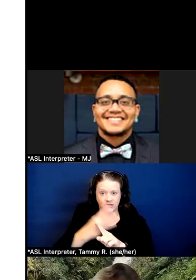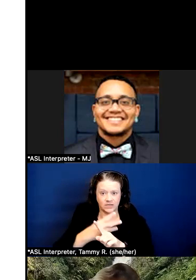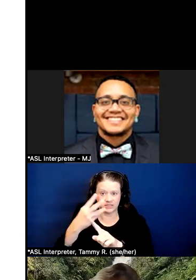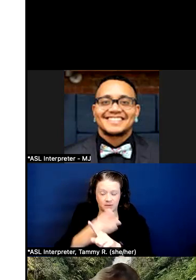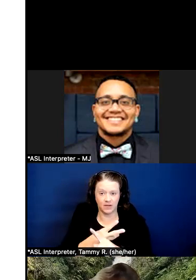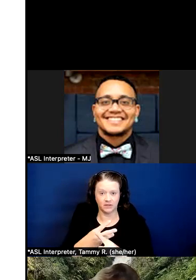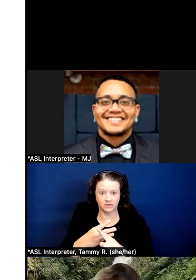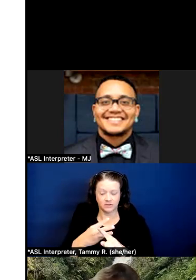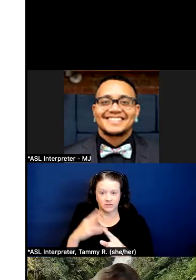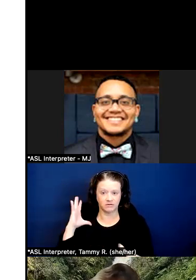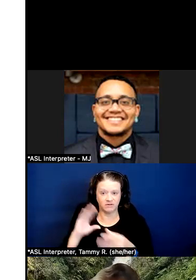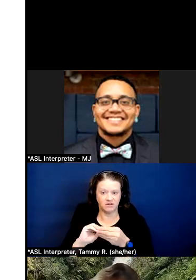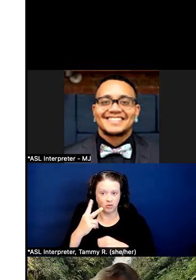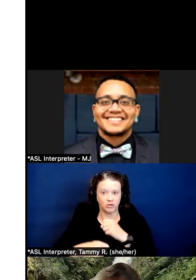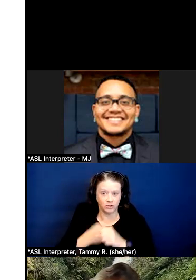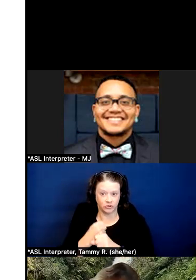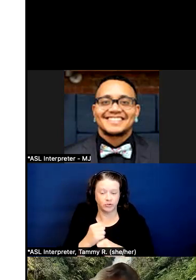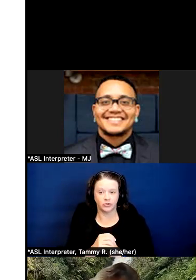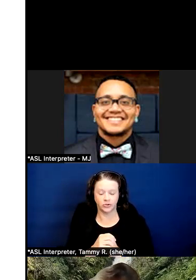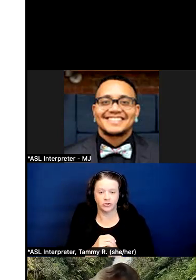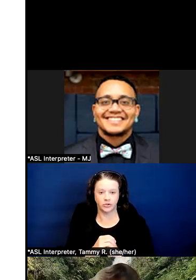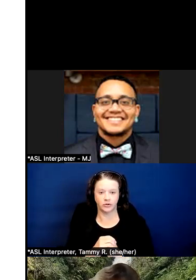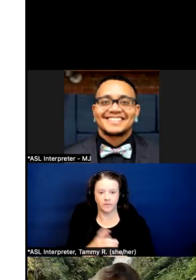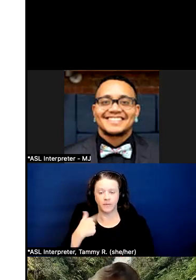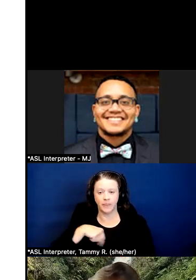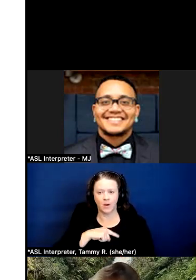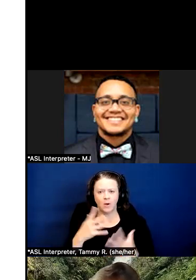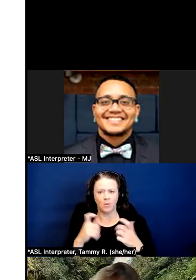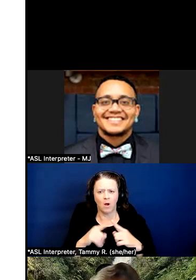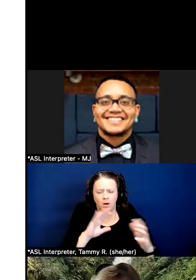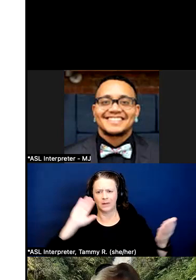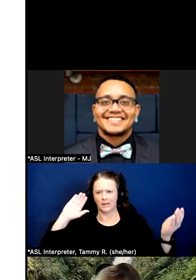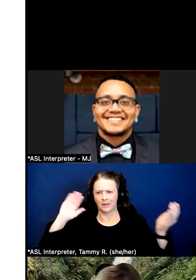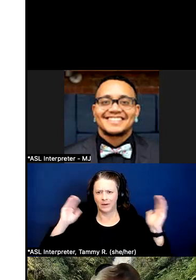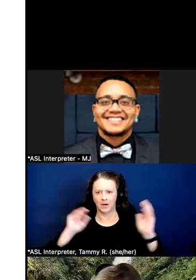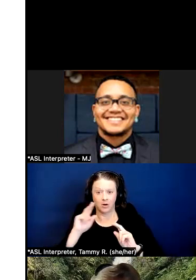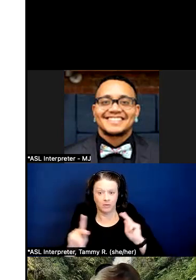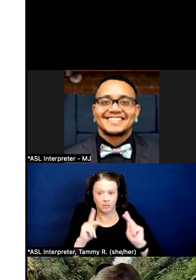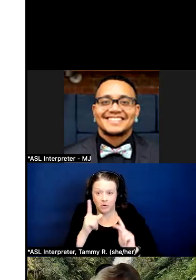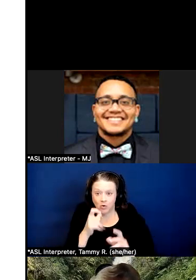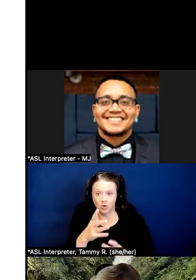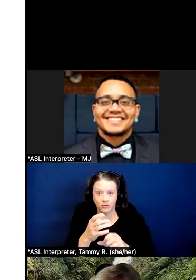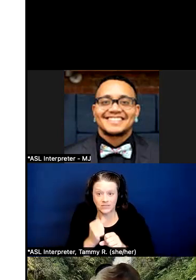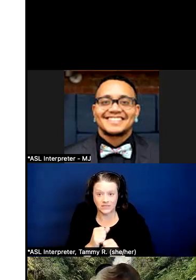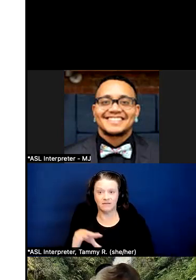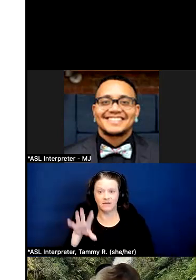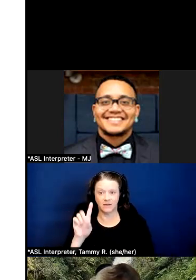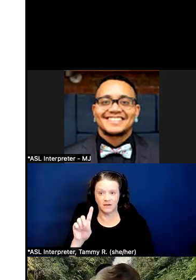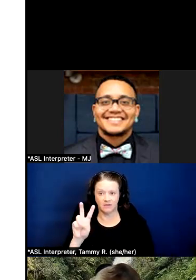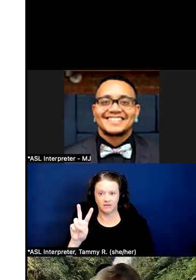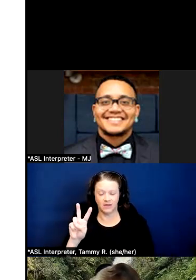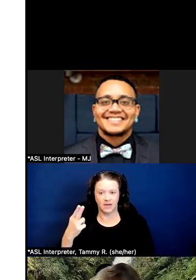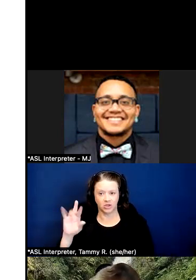over 24 months. And we wanted to compare people who received the DVHF